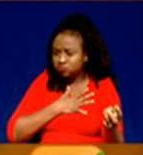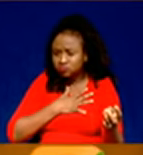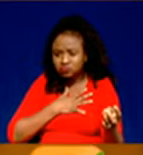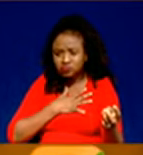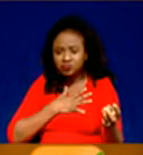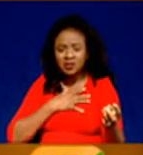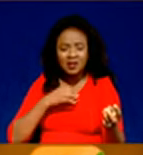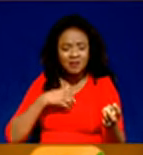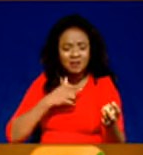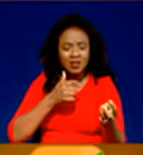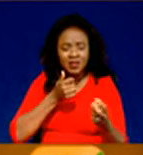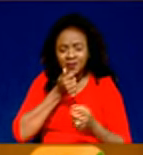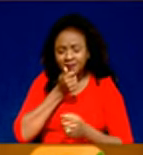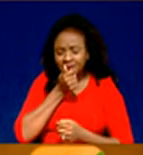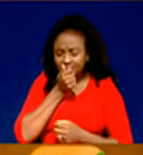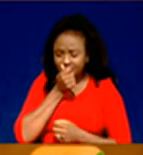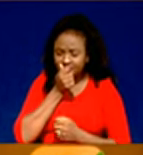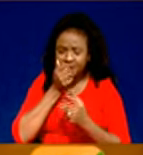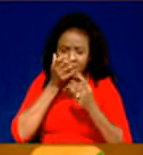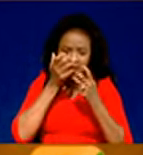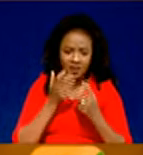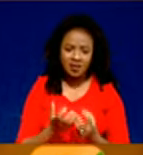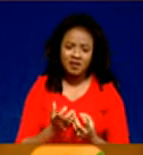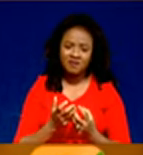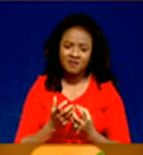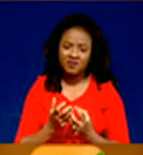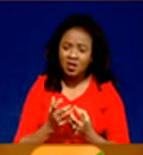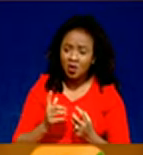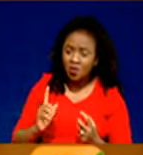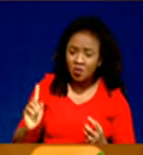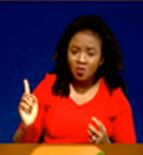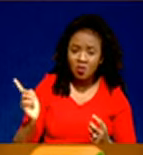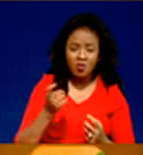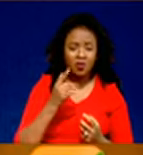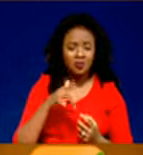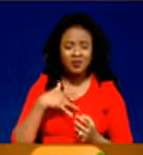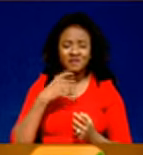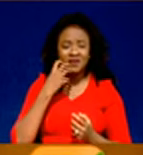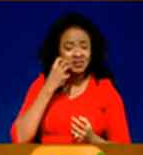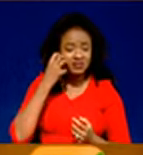and certainly the sorrow we all feel about this